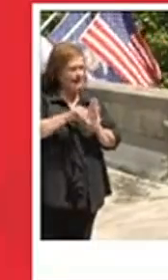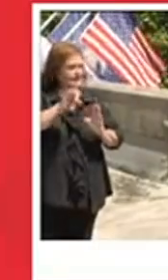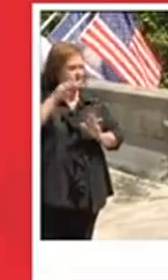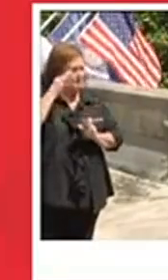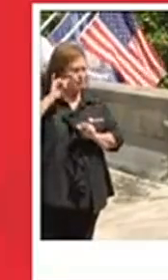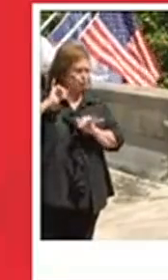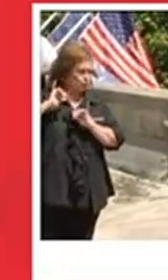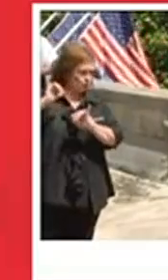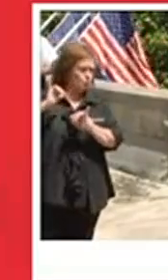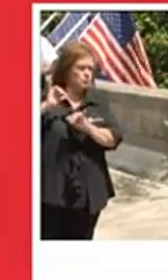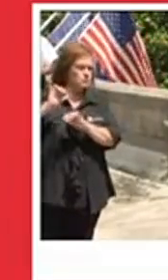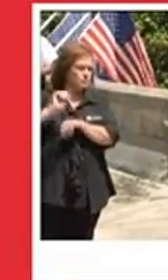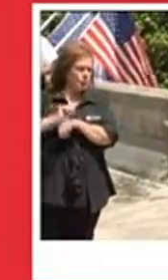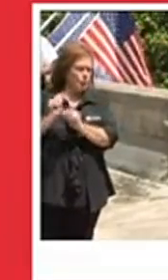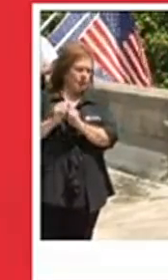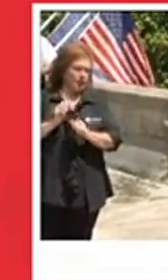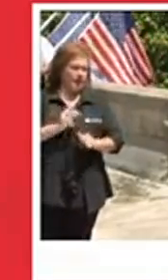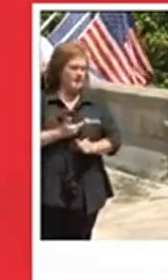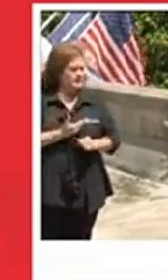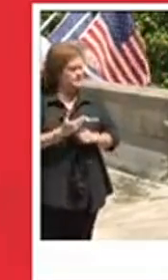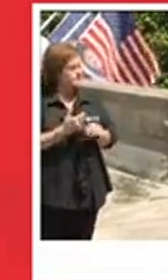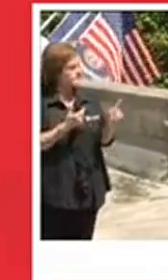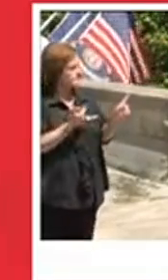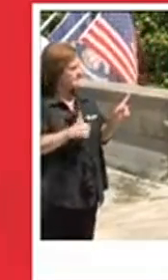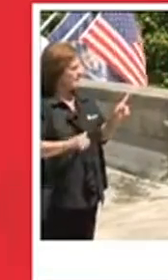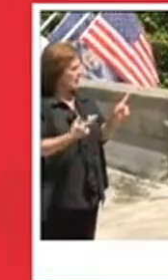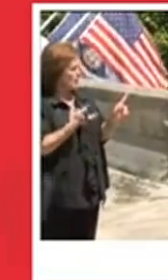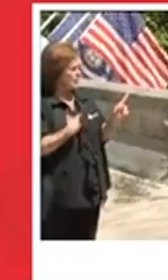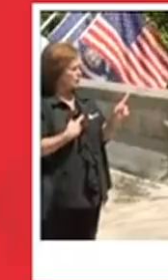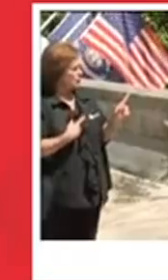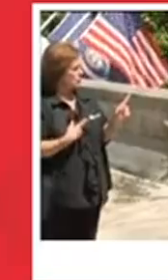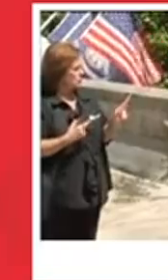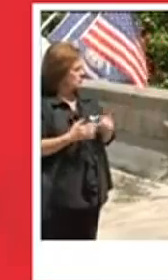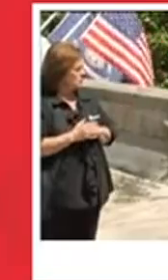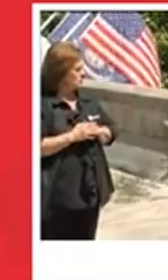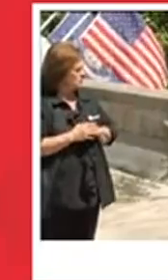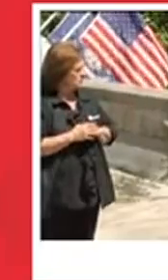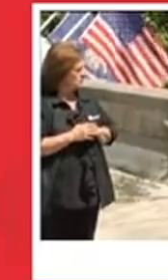with that, Ms. LaToya, we'll take any questions that our friends have.